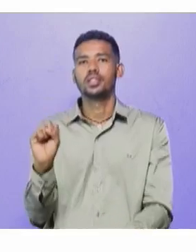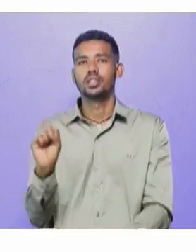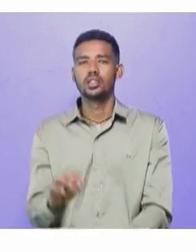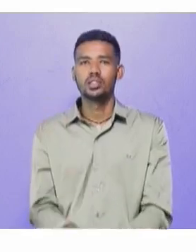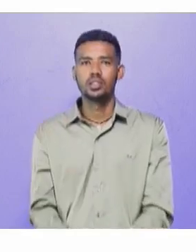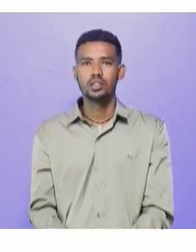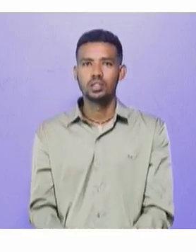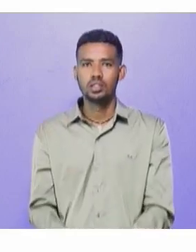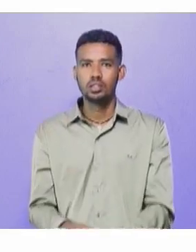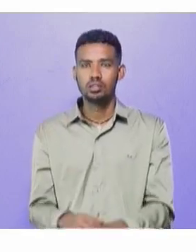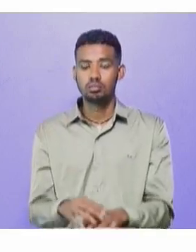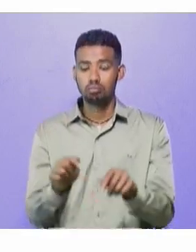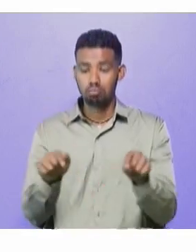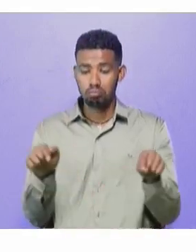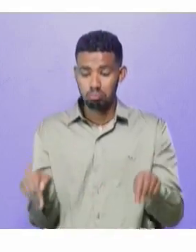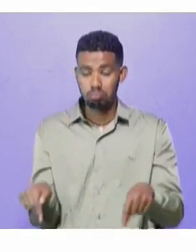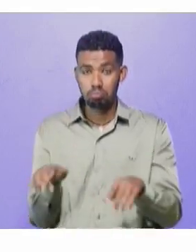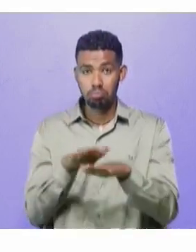Table,